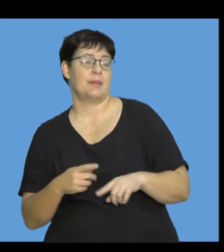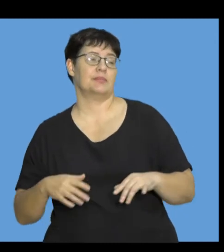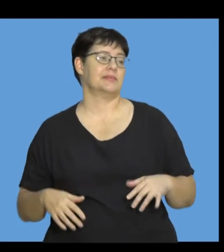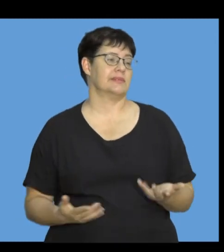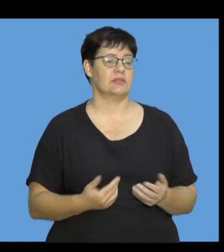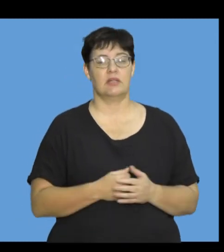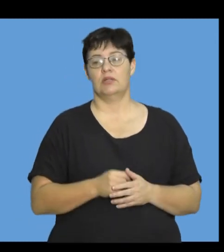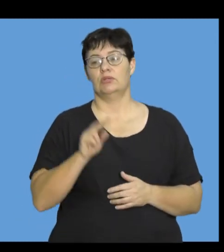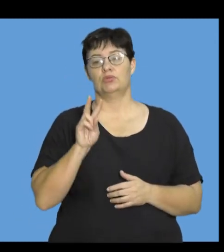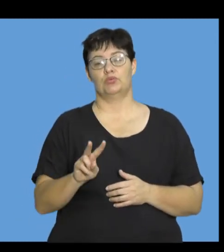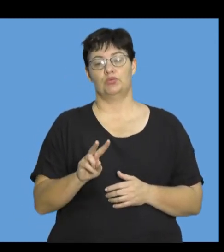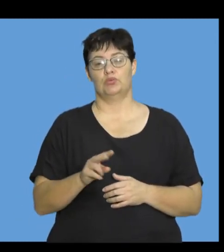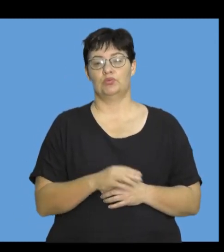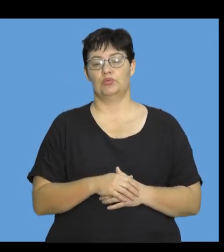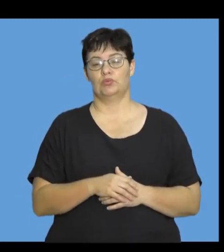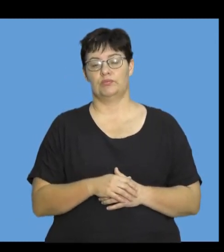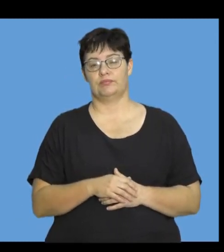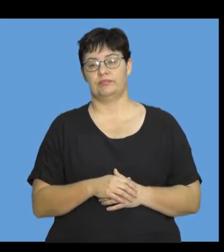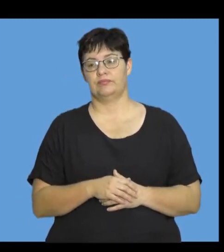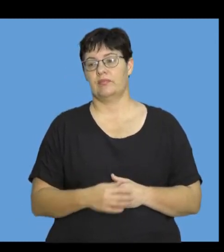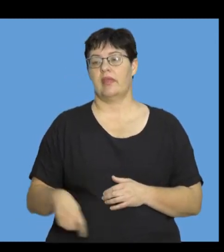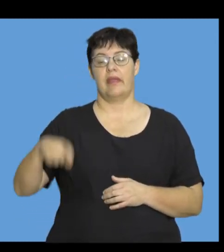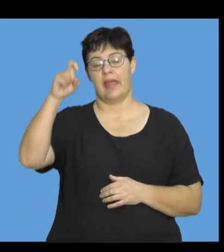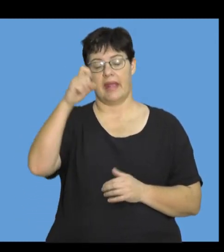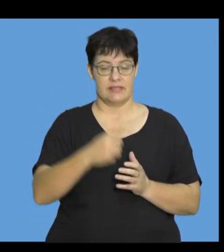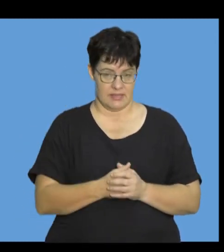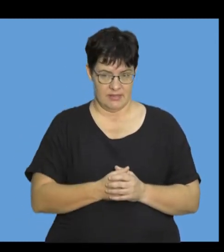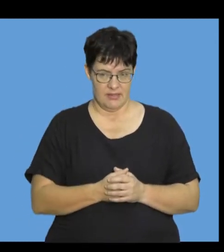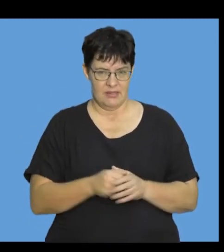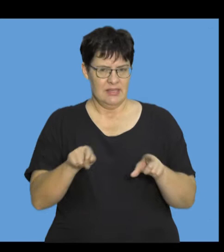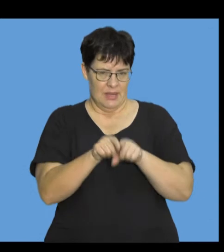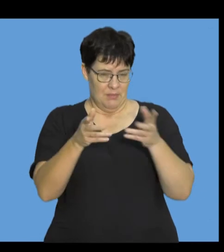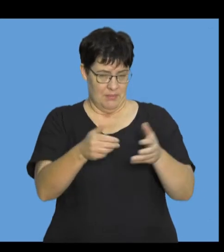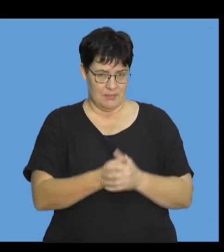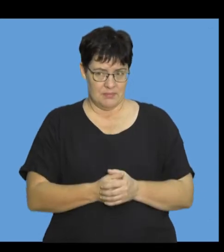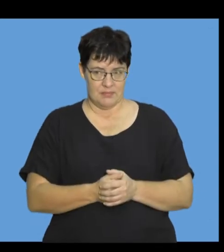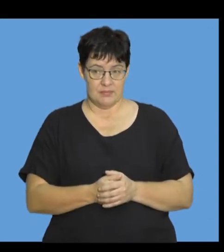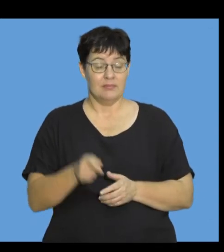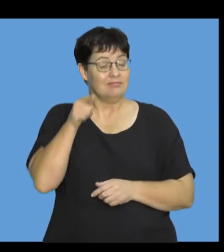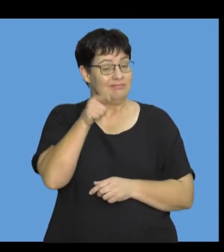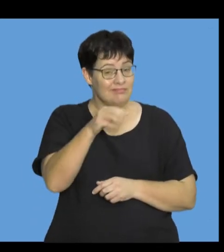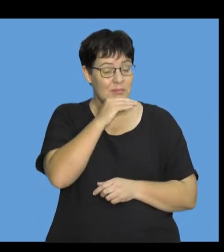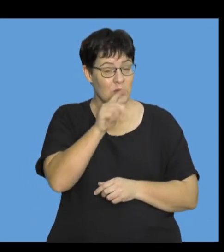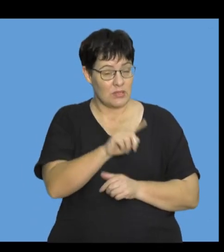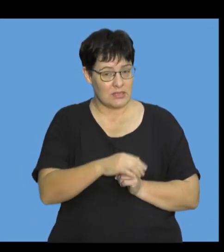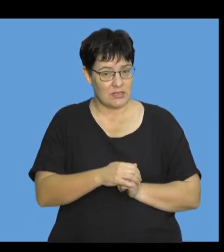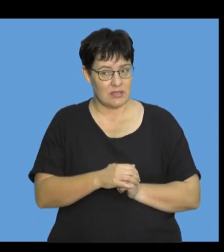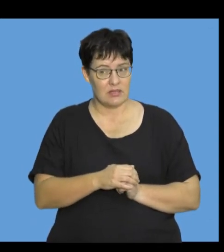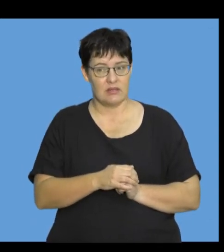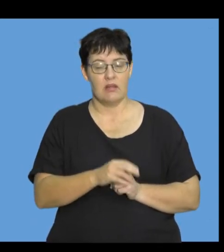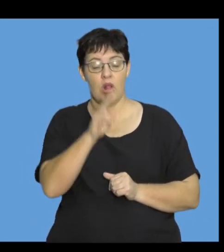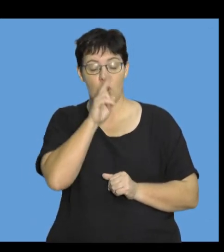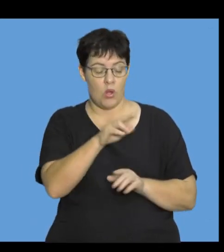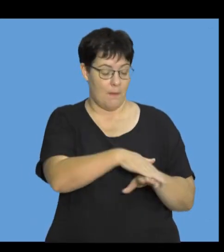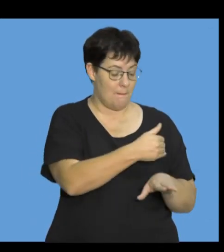Multiply by 2, maybe to the exponent of x, like that. So what this means is I am looking at